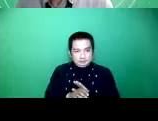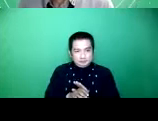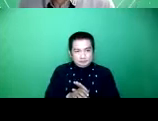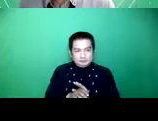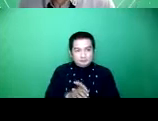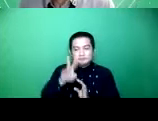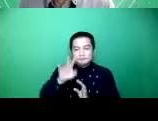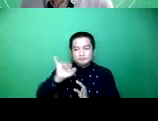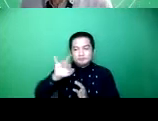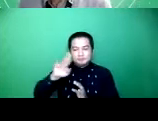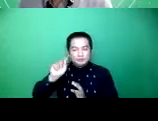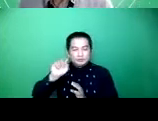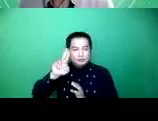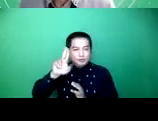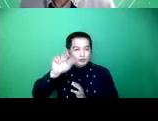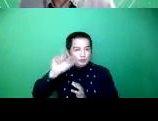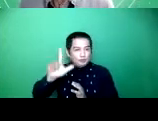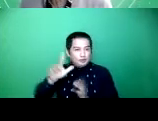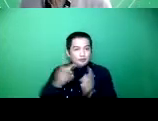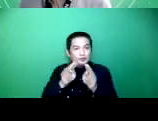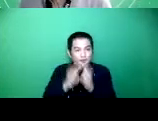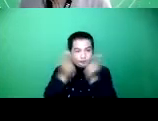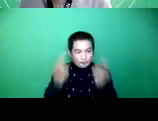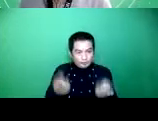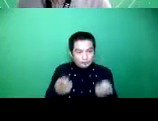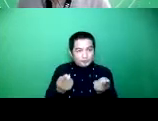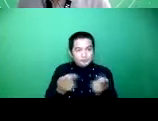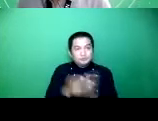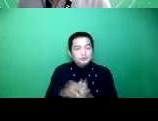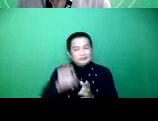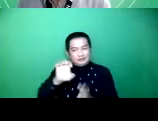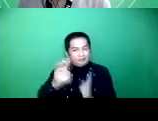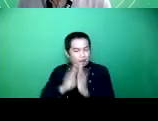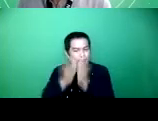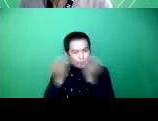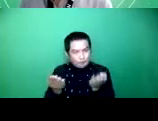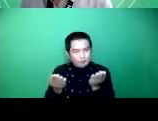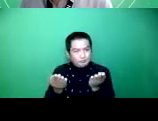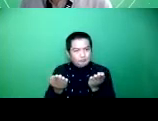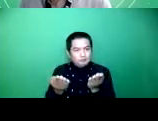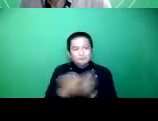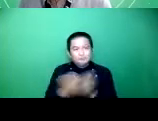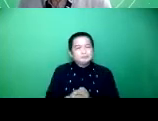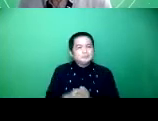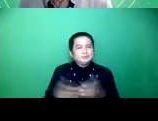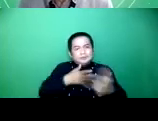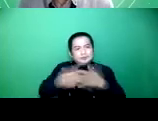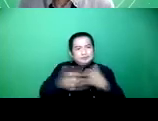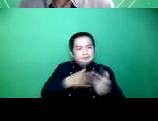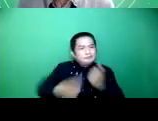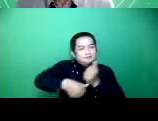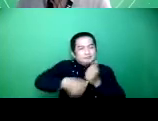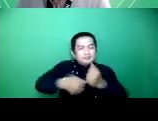virtual notebooks, ebooks, for example, even e-learning modules. You even have assistance in